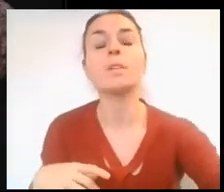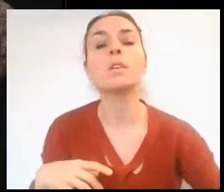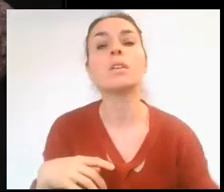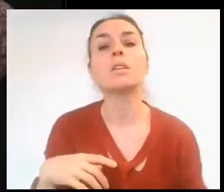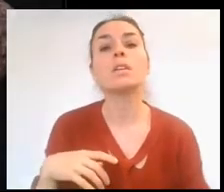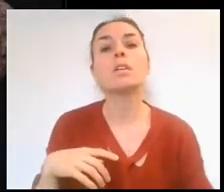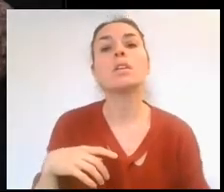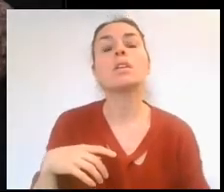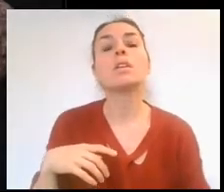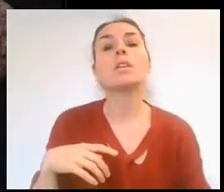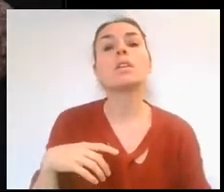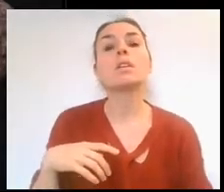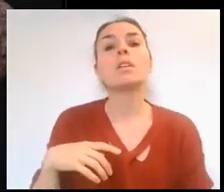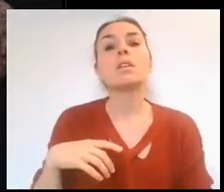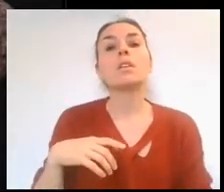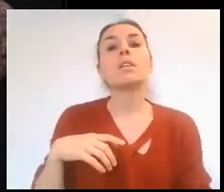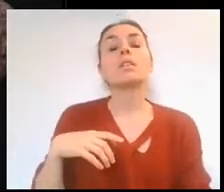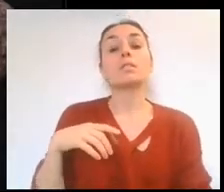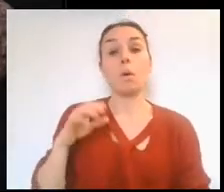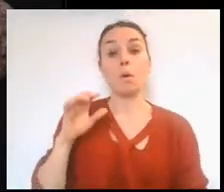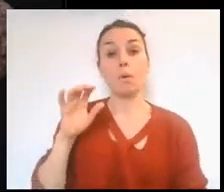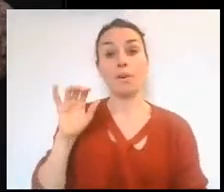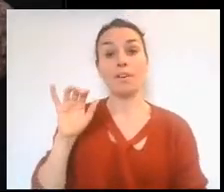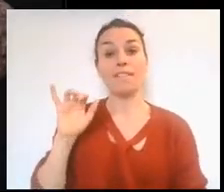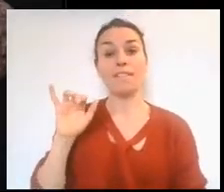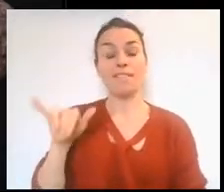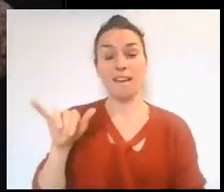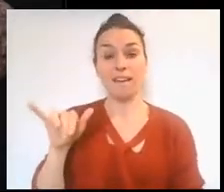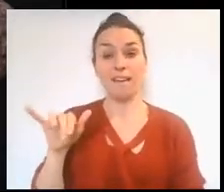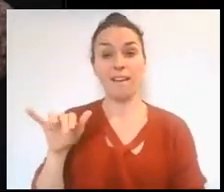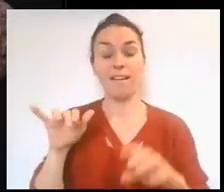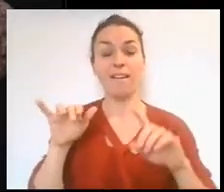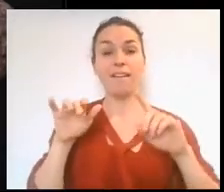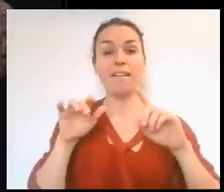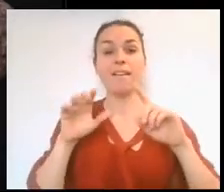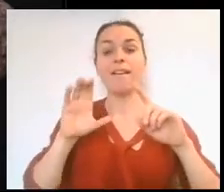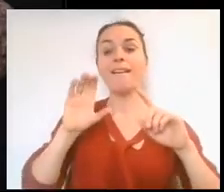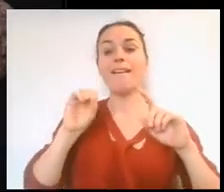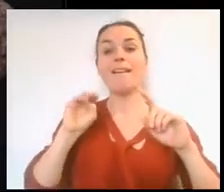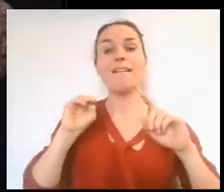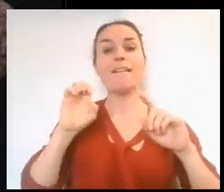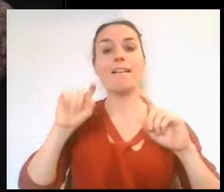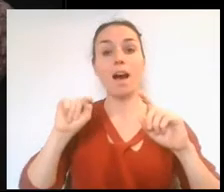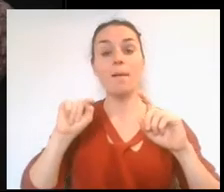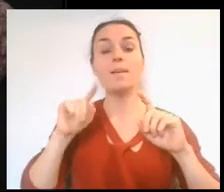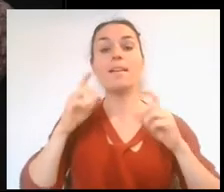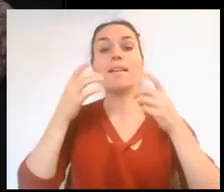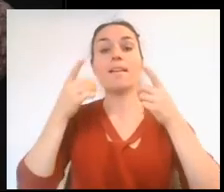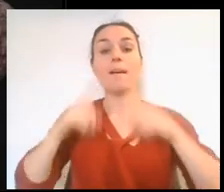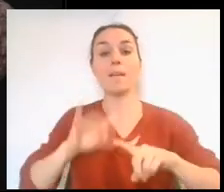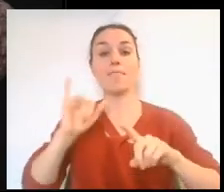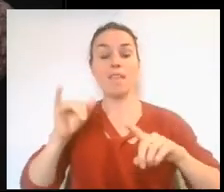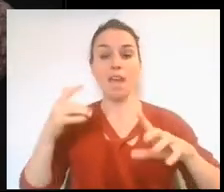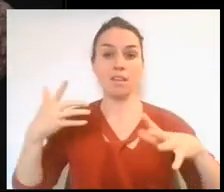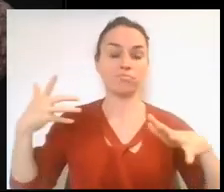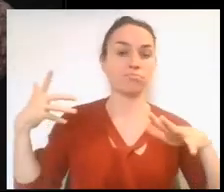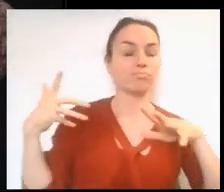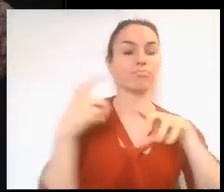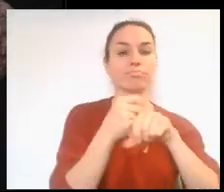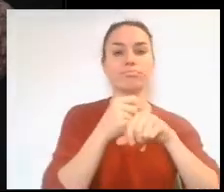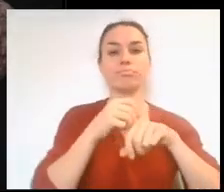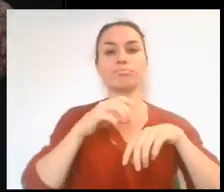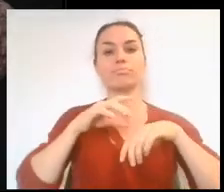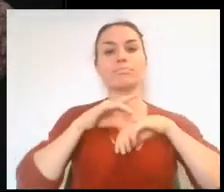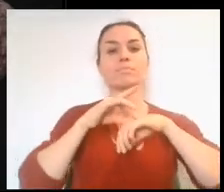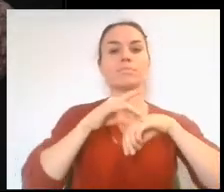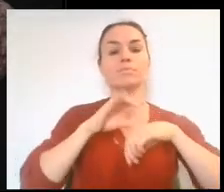tidally disrupted this comet, which then crashed into Jupiter's atmosphere. And there were 25 fragments, each one sort of the size of a